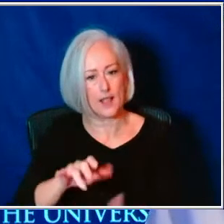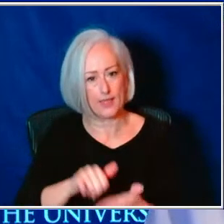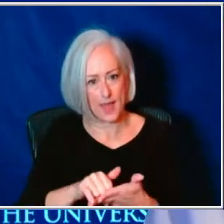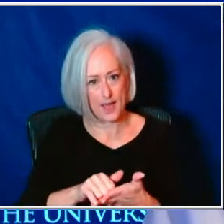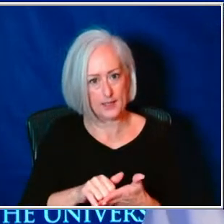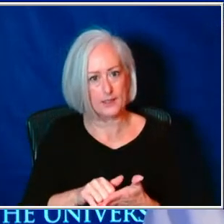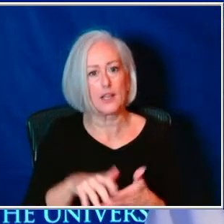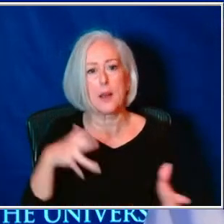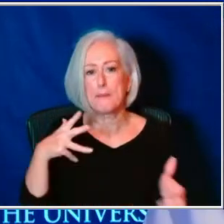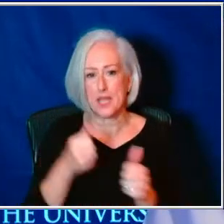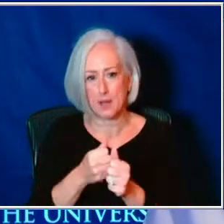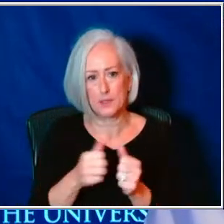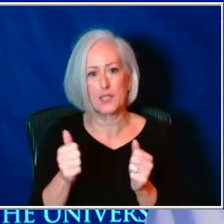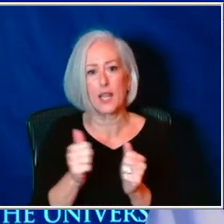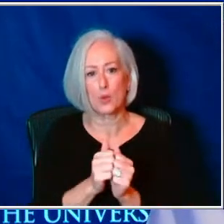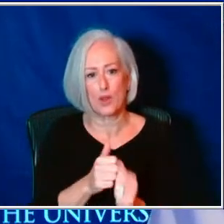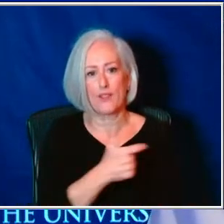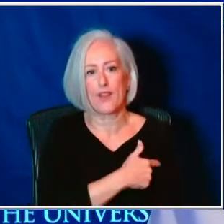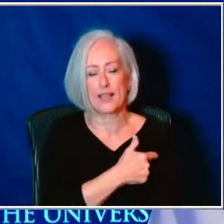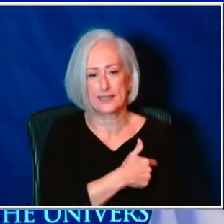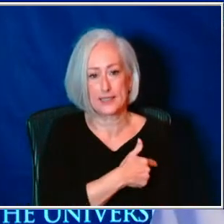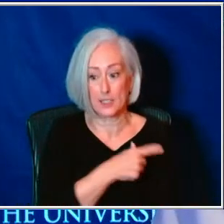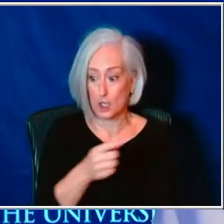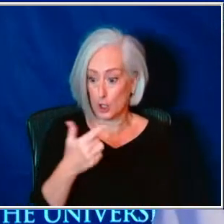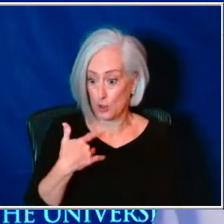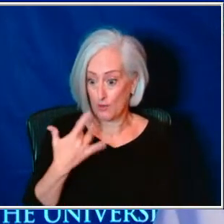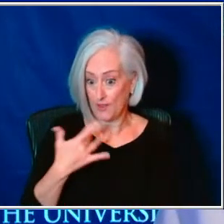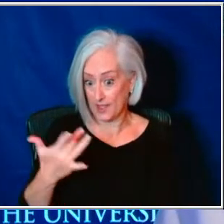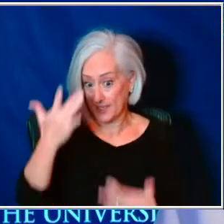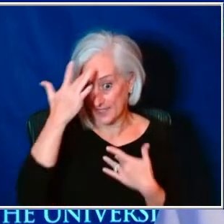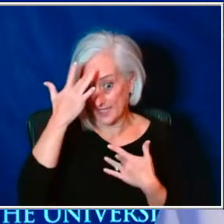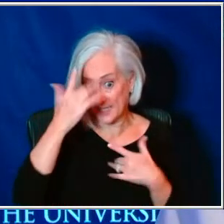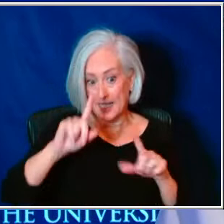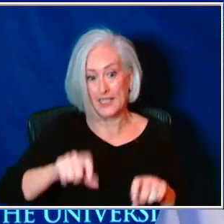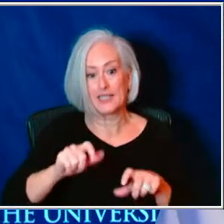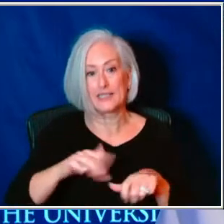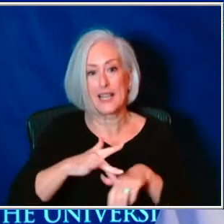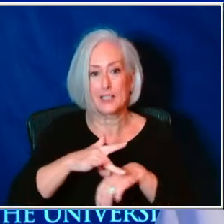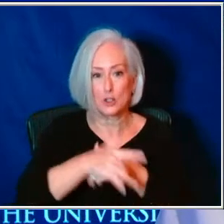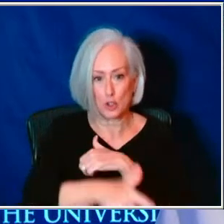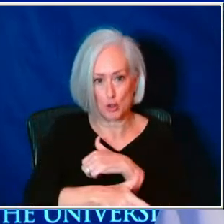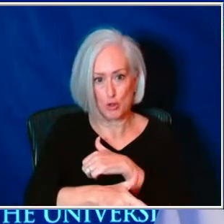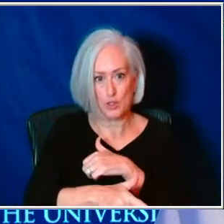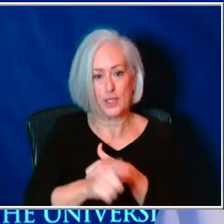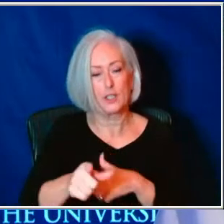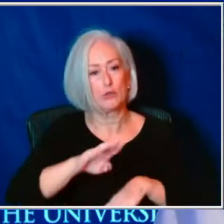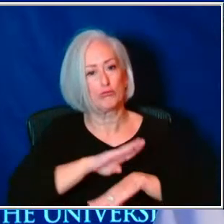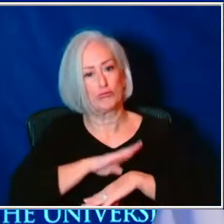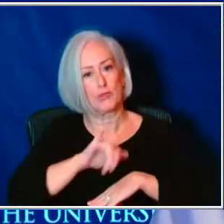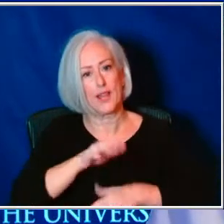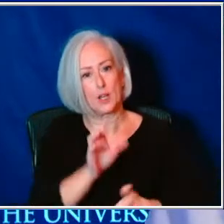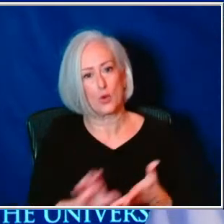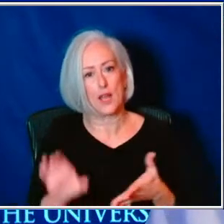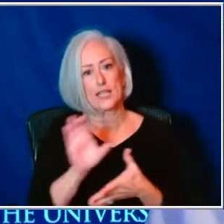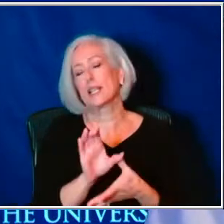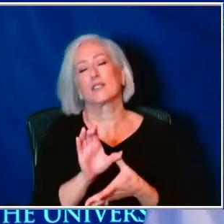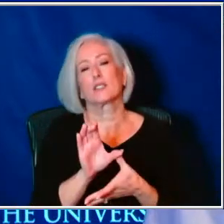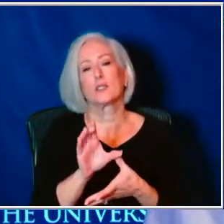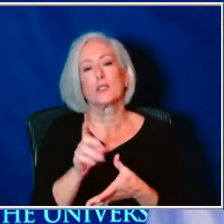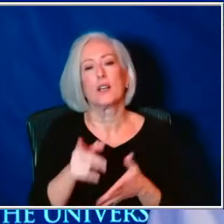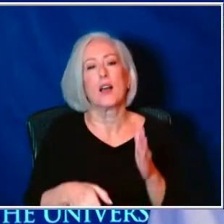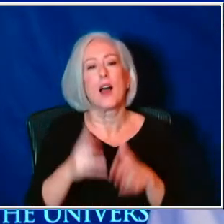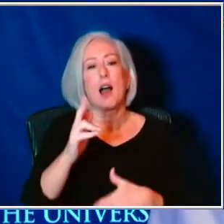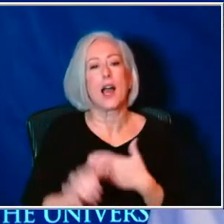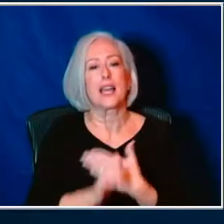you do have symptoms, please try to test early. And if you do meet that criteria and are high risk, certainly